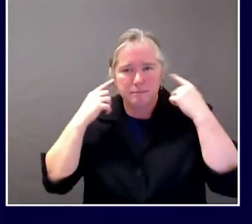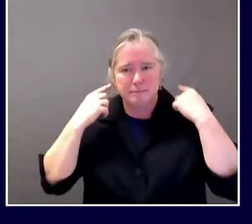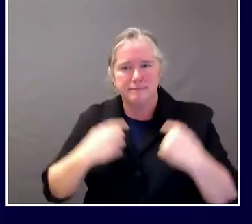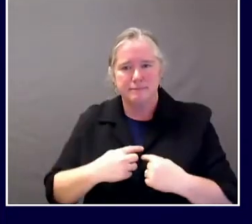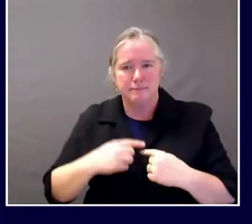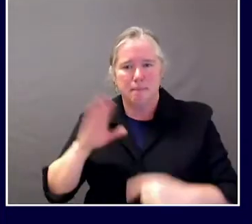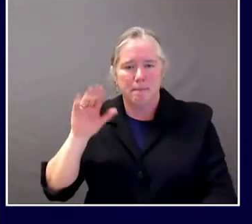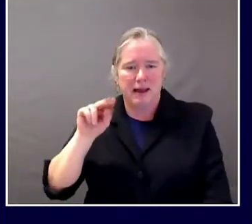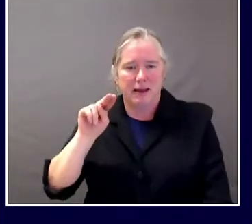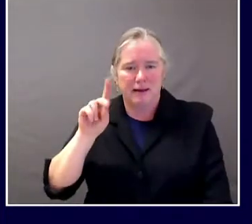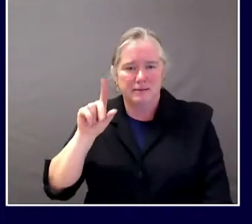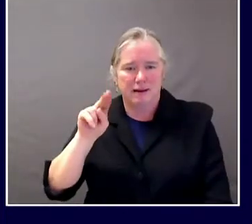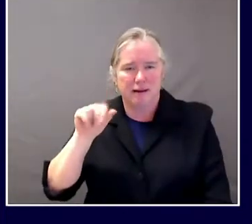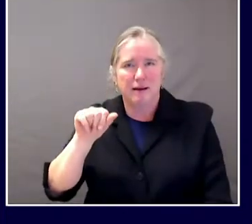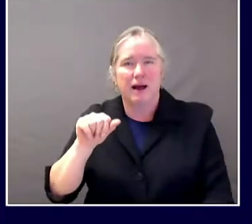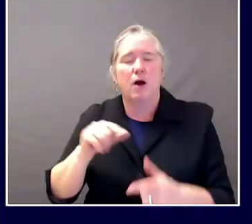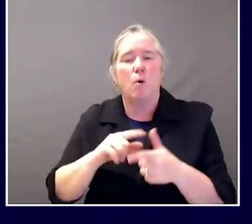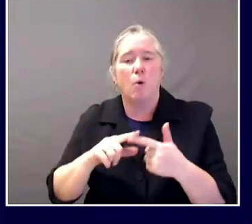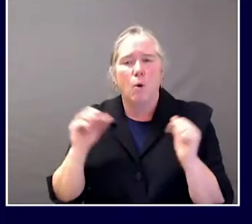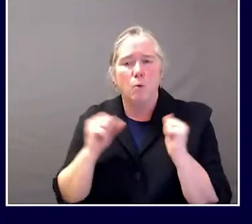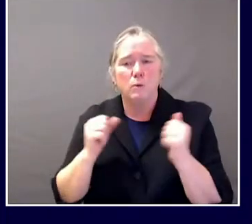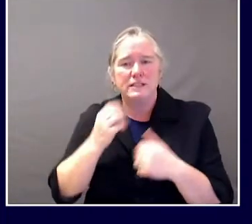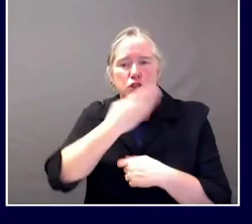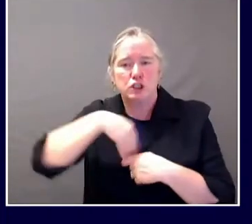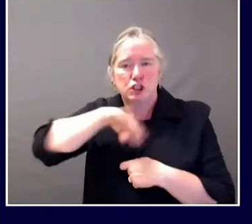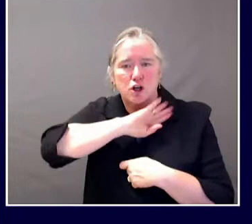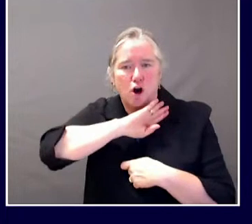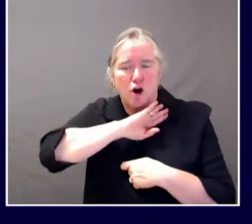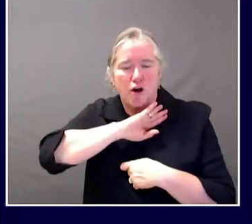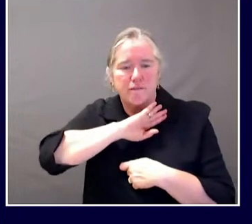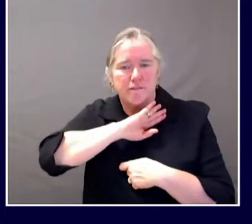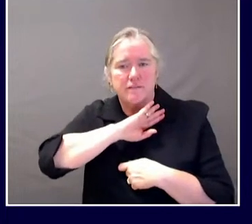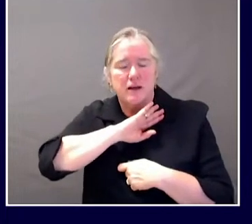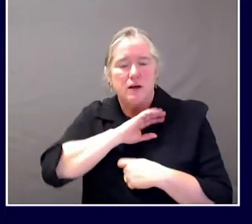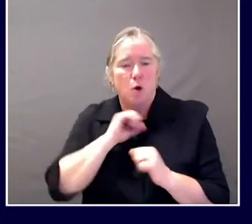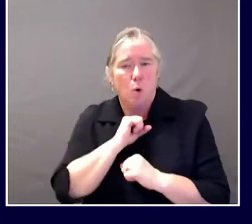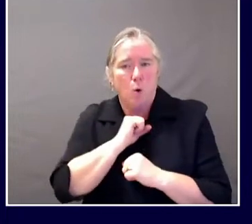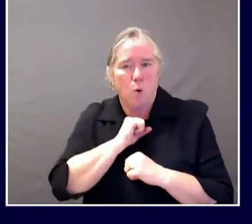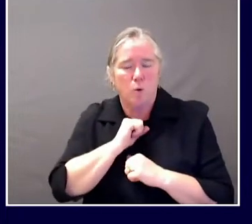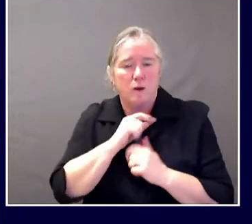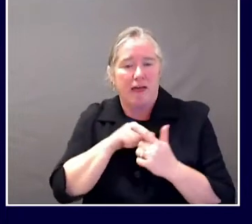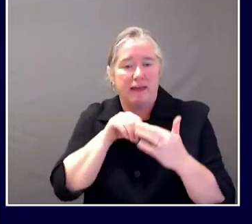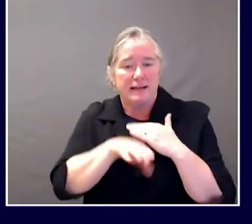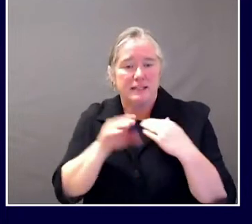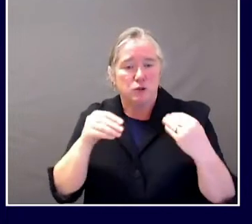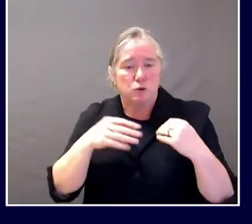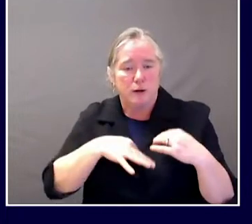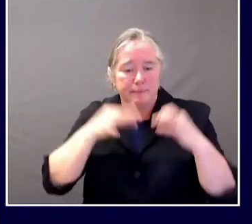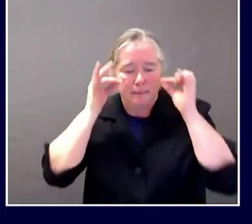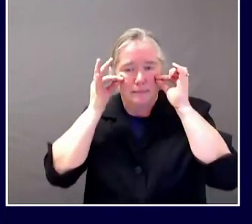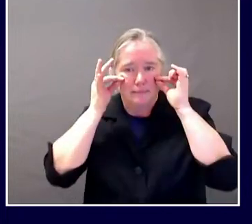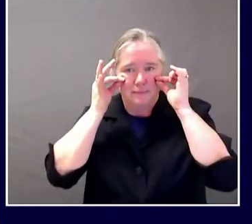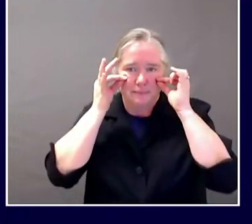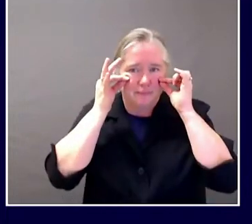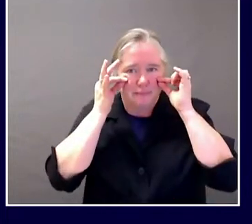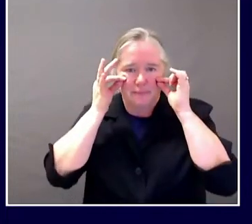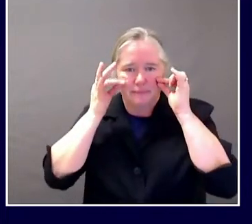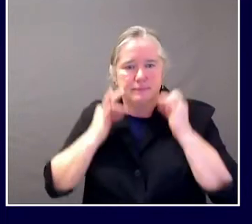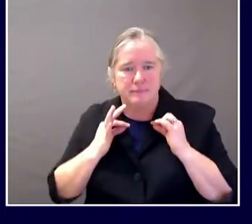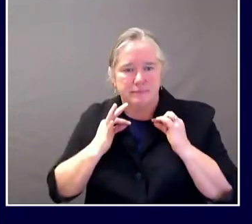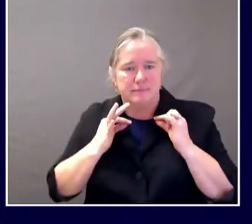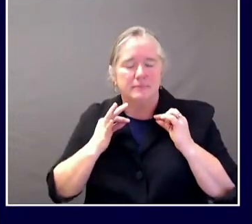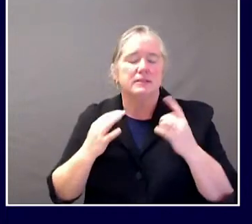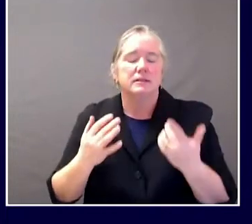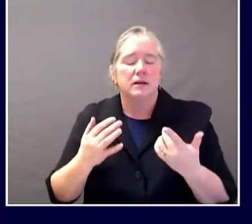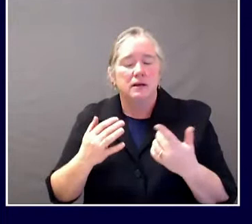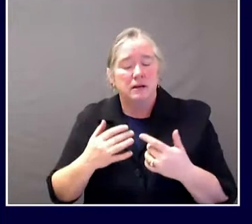lot of people are wearing scarves anyway, you're seeing more people just pulling a scarf up over their face when they go into a store. Are they effective enough that